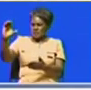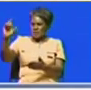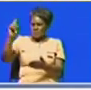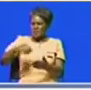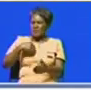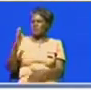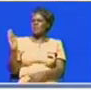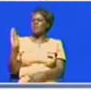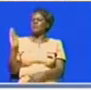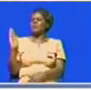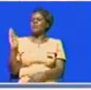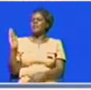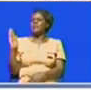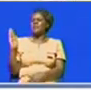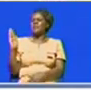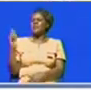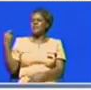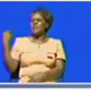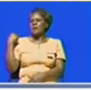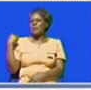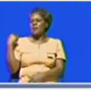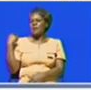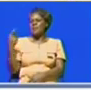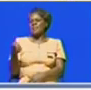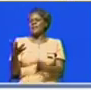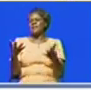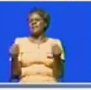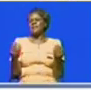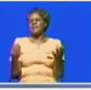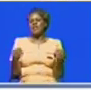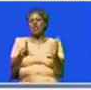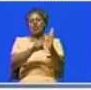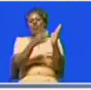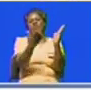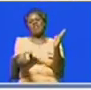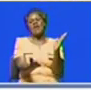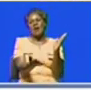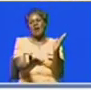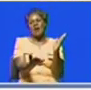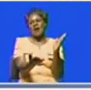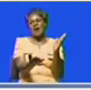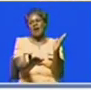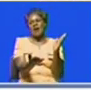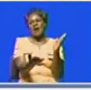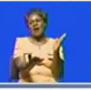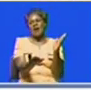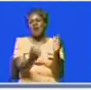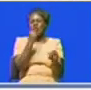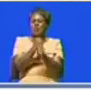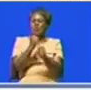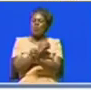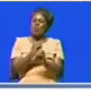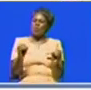have security of tenure, security features, that is something that was already in the law and was already in the contract. They just didn't do